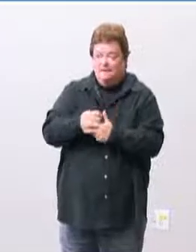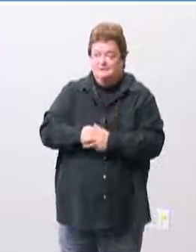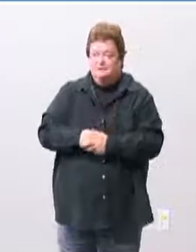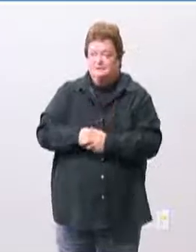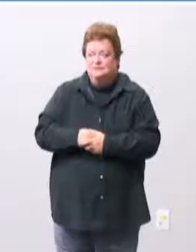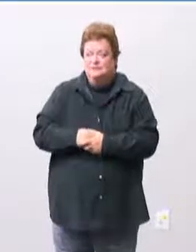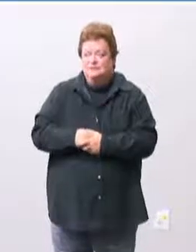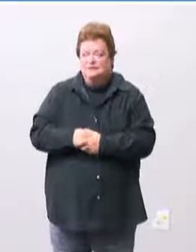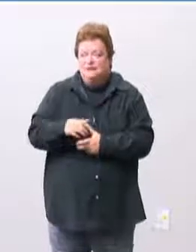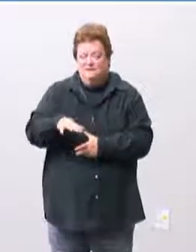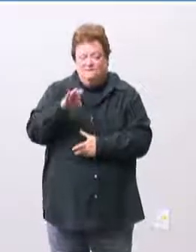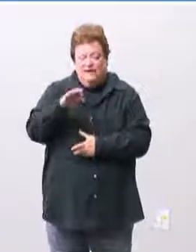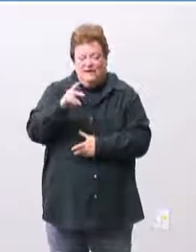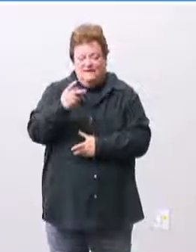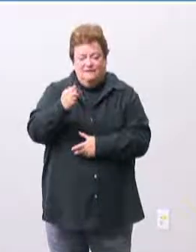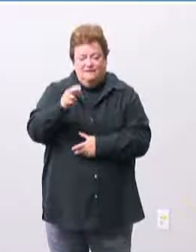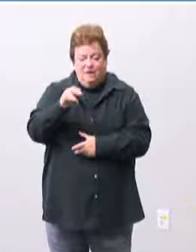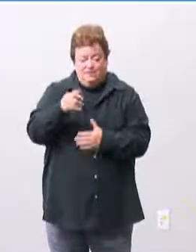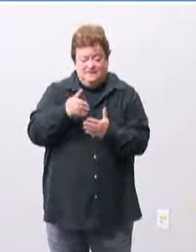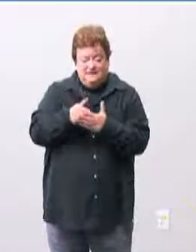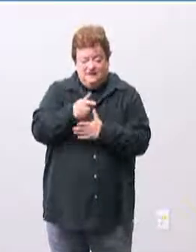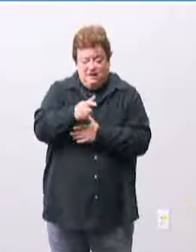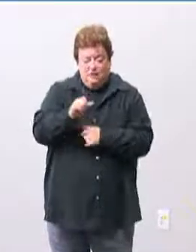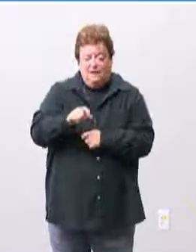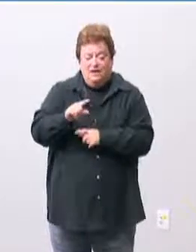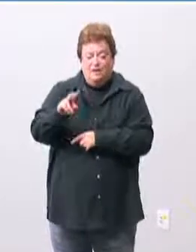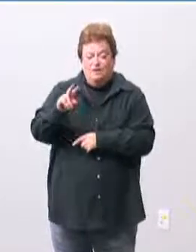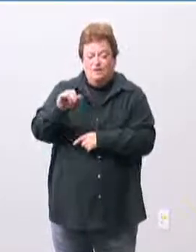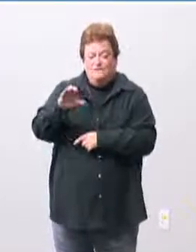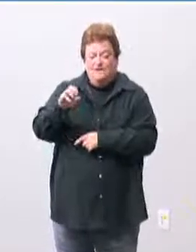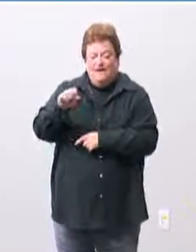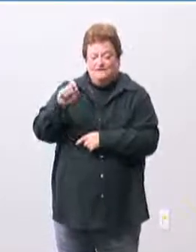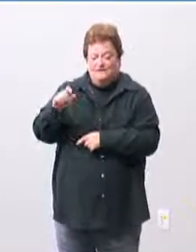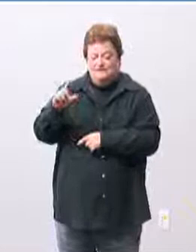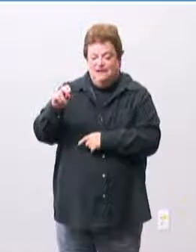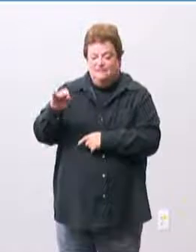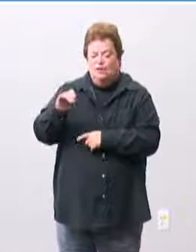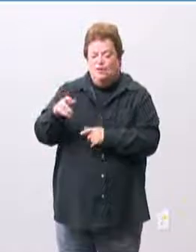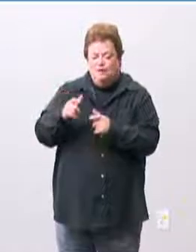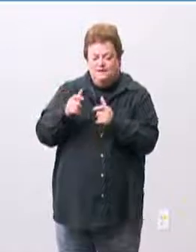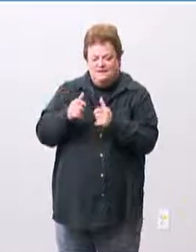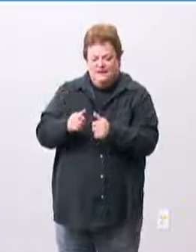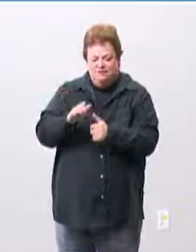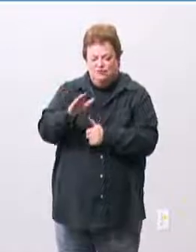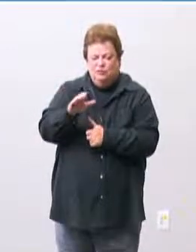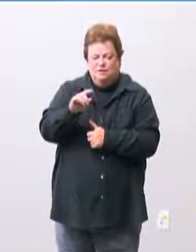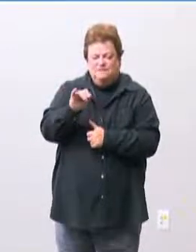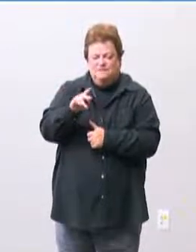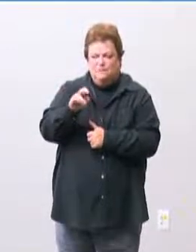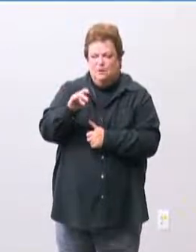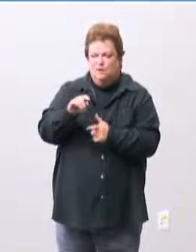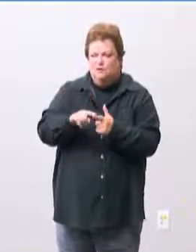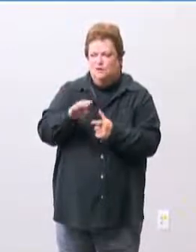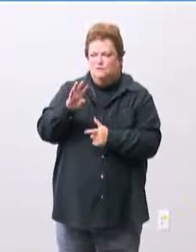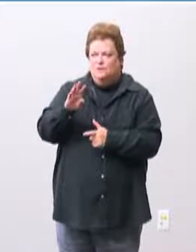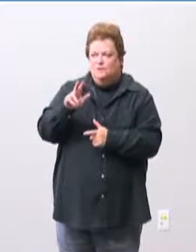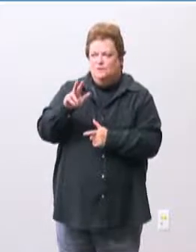Find a pharmacy near you at vaccines.gov or by texting your zip code to